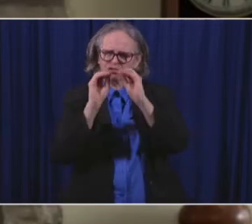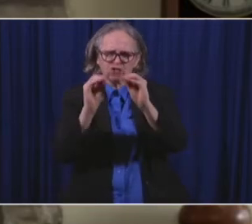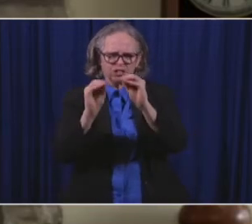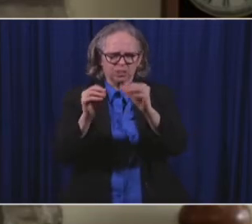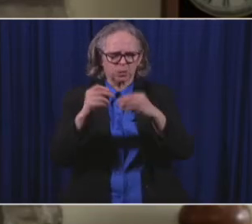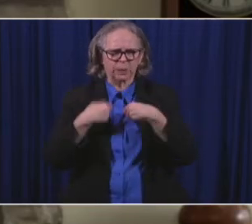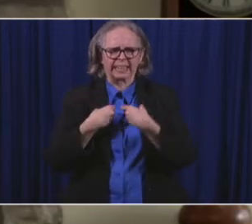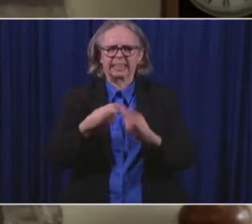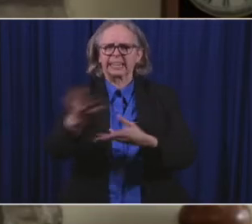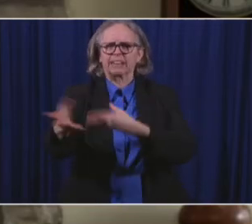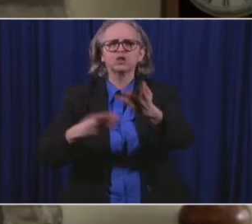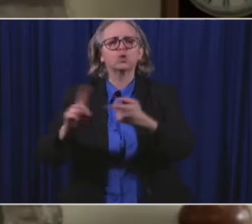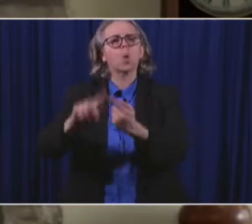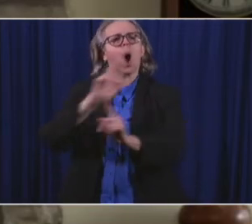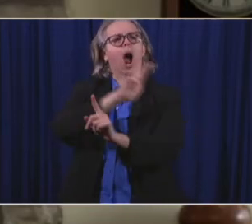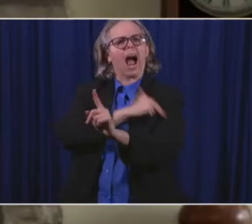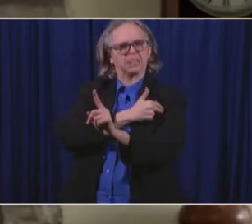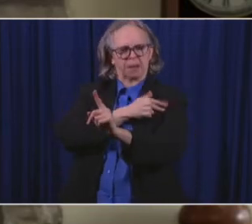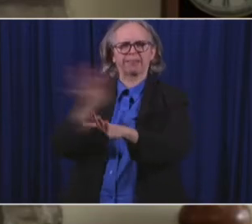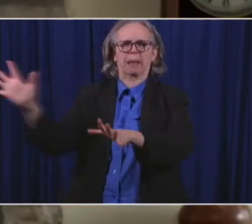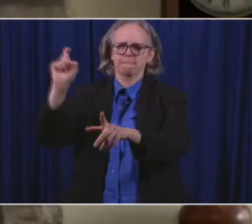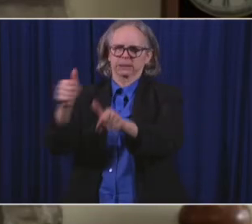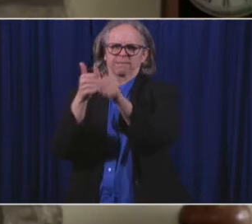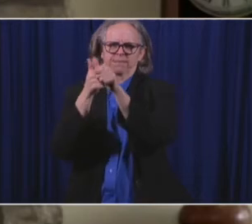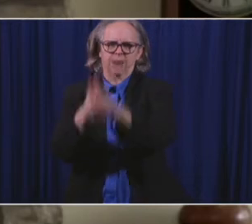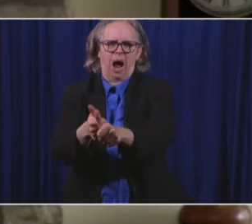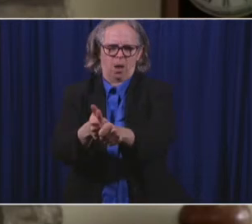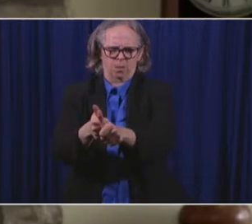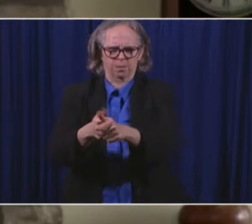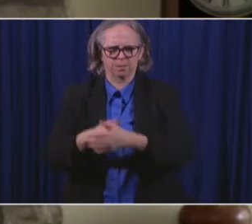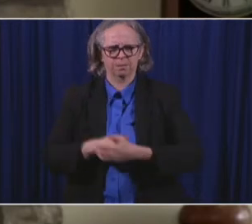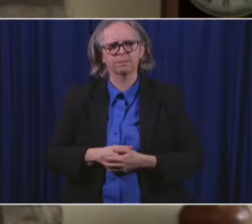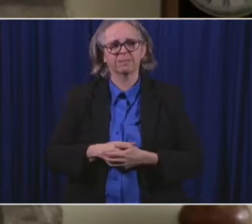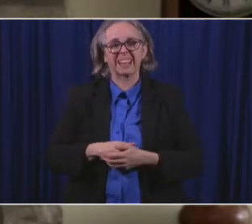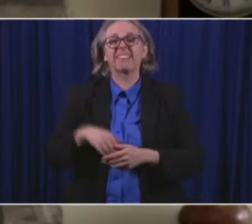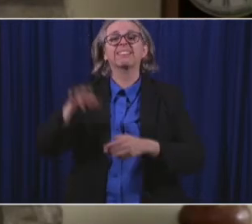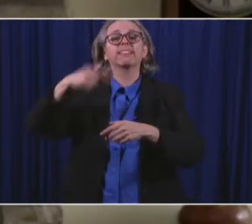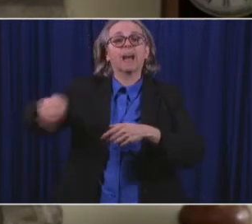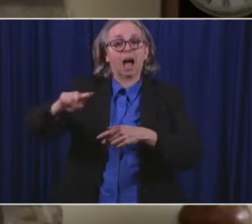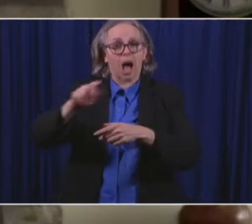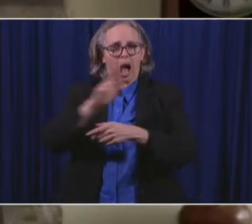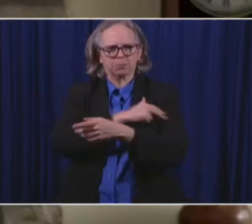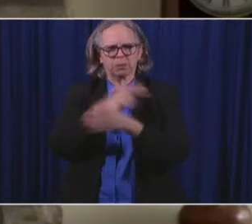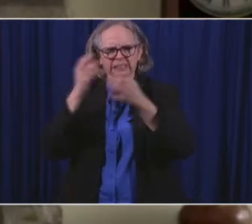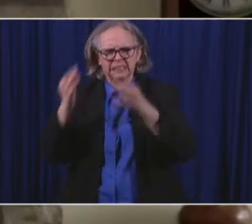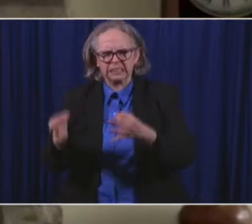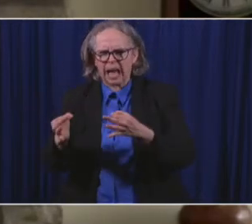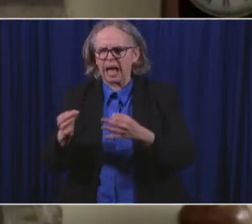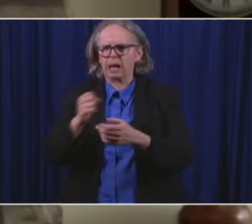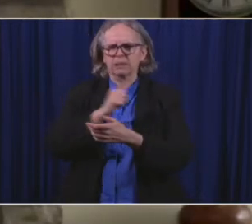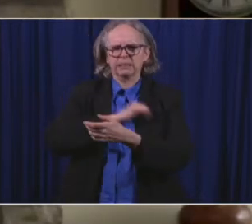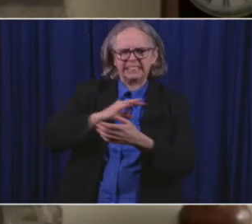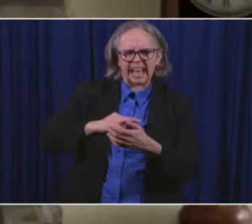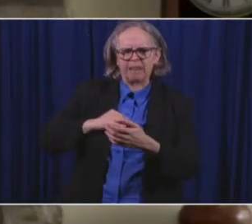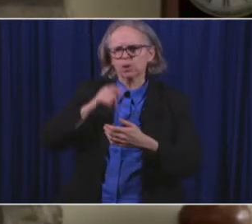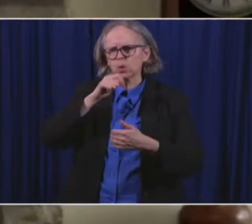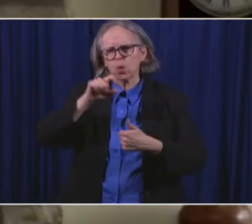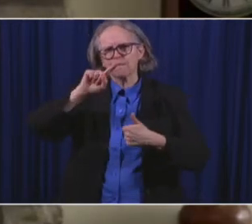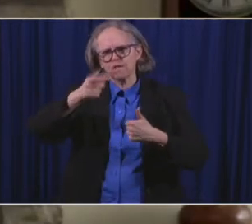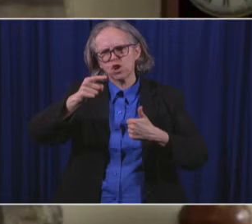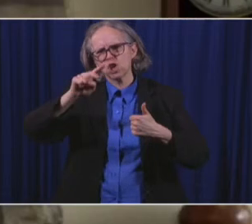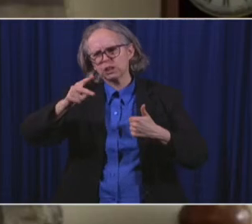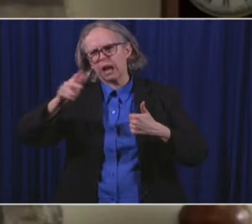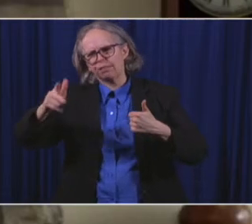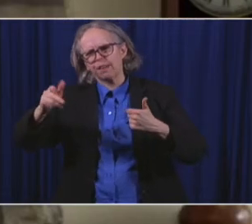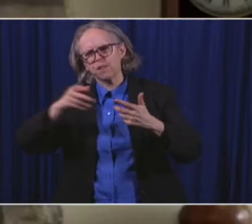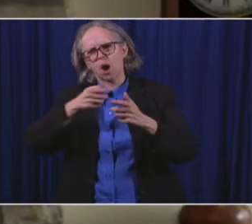that internally for those people who are most at risk. When we're dealing with the health departments,